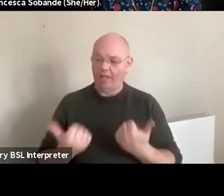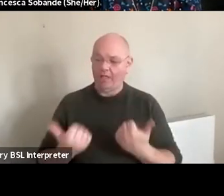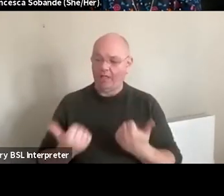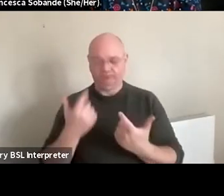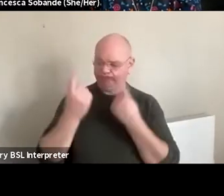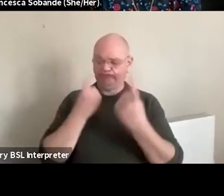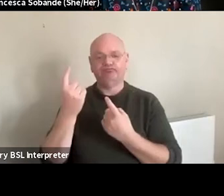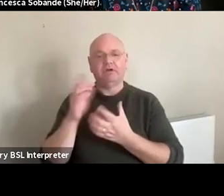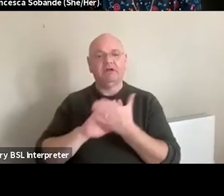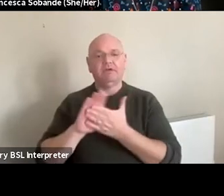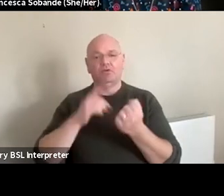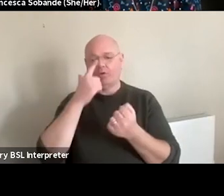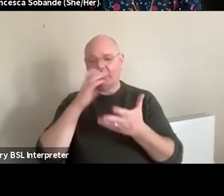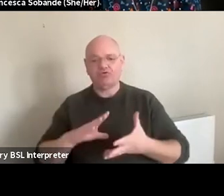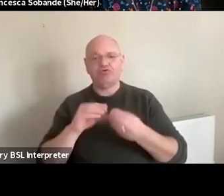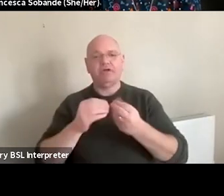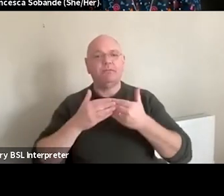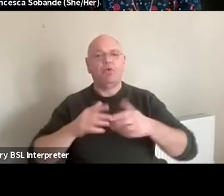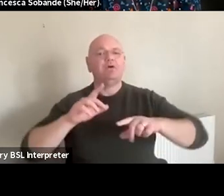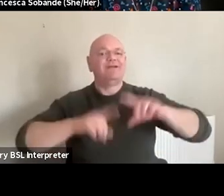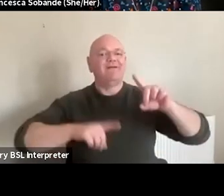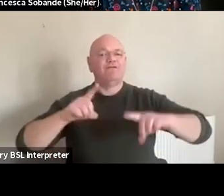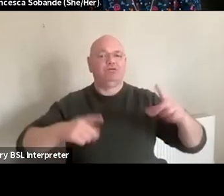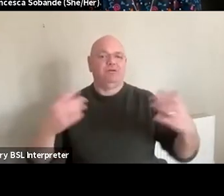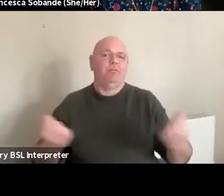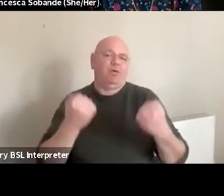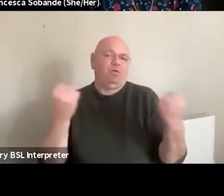build diverse power.